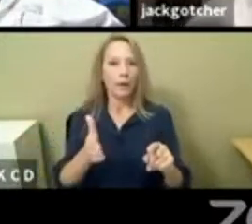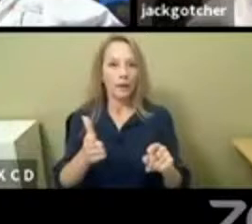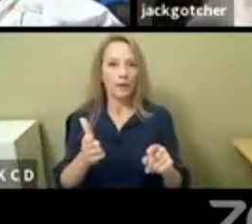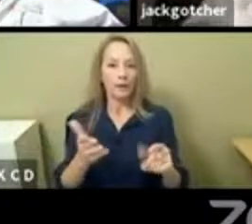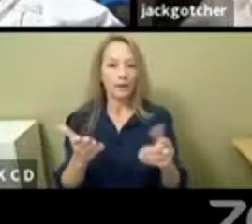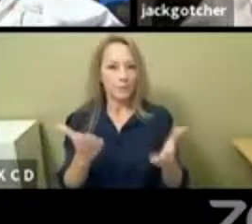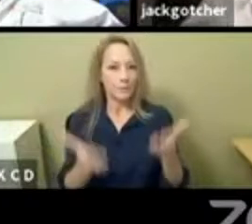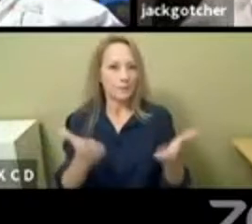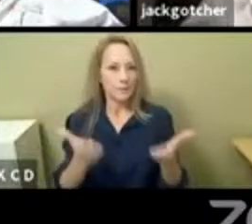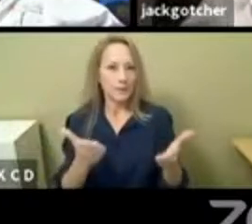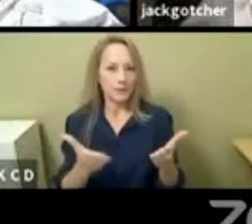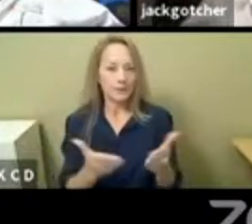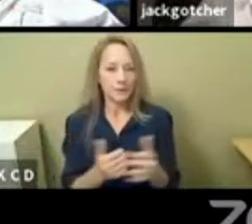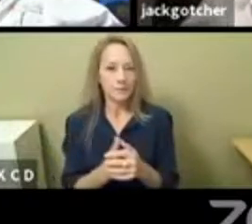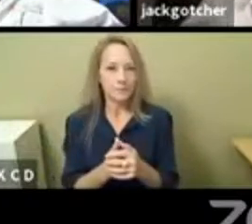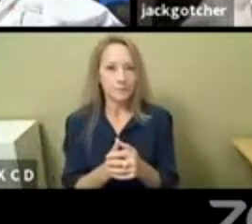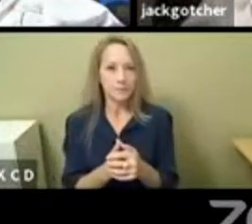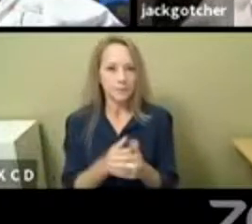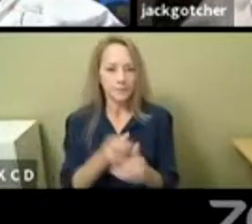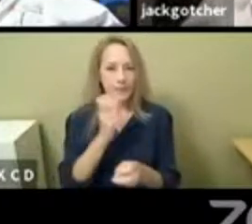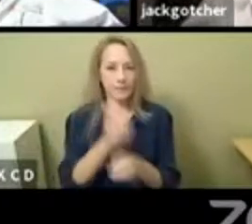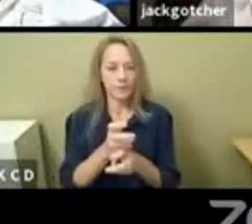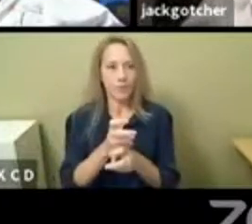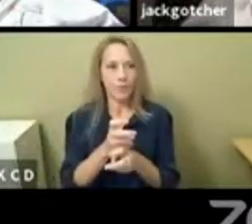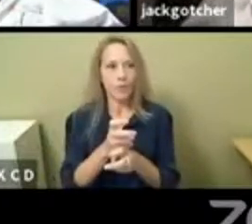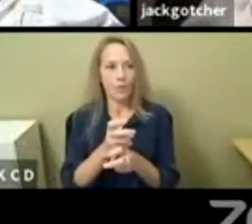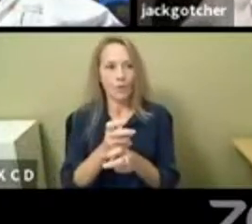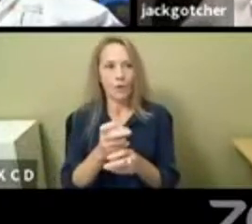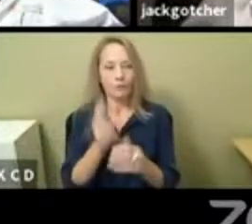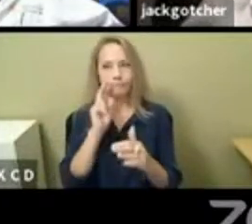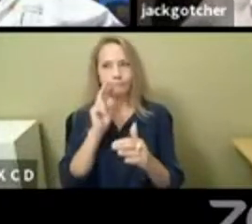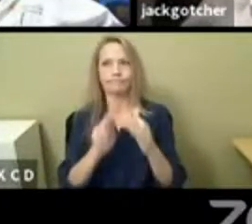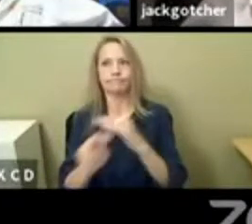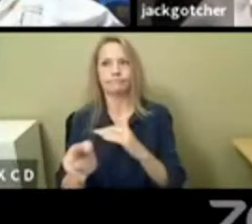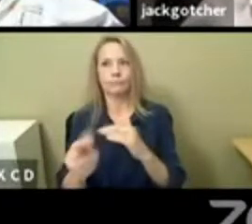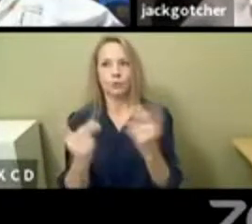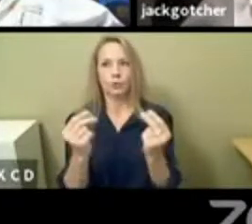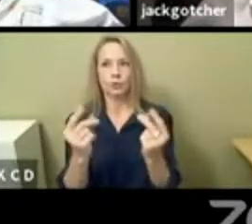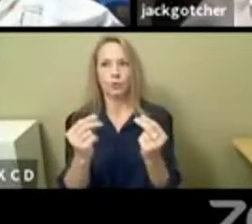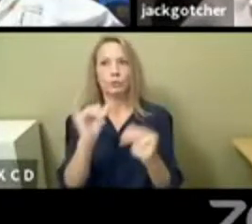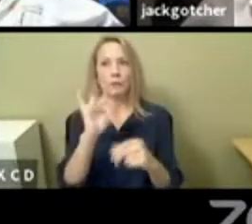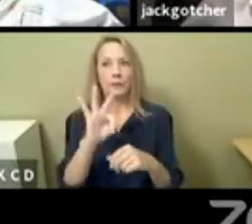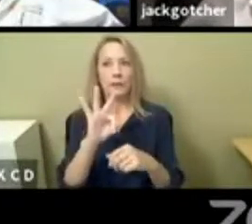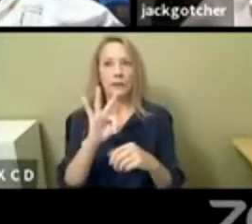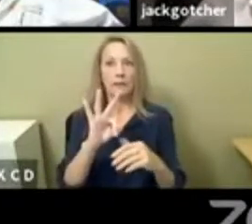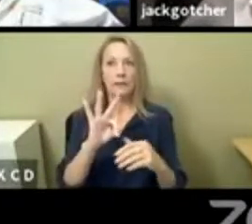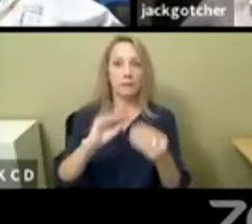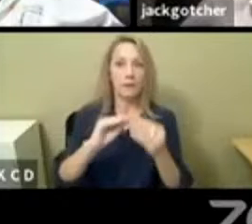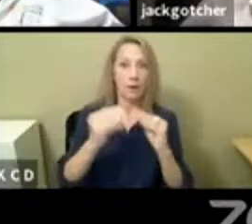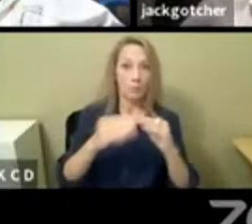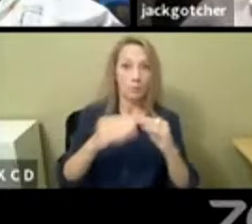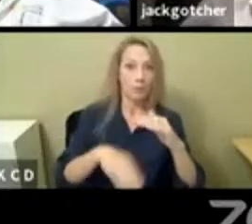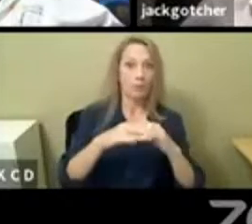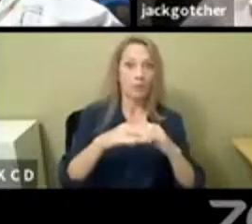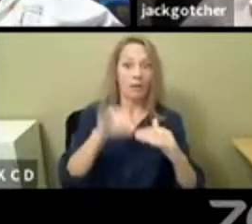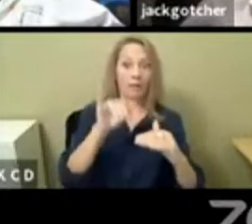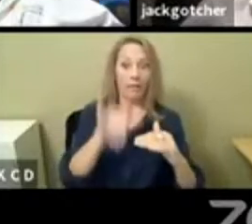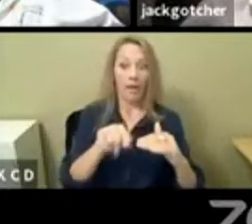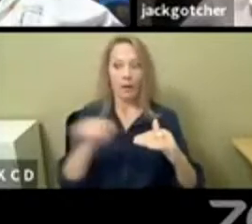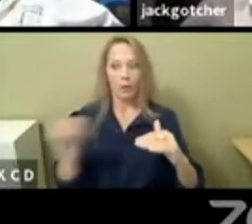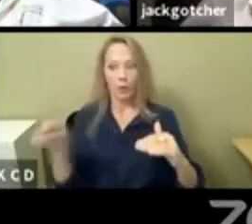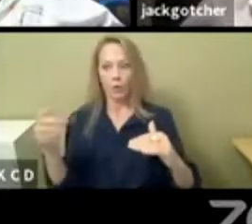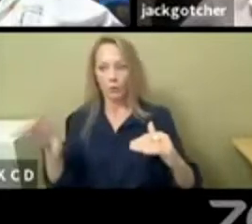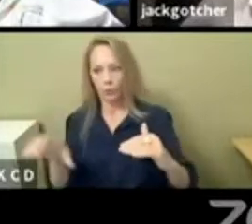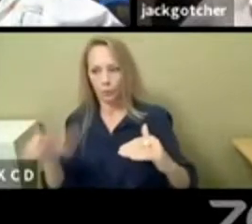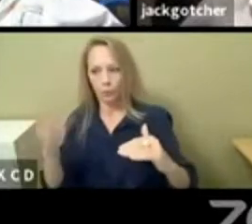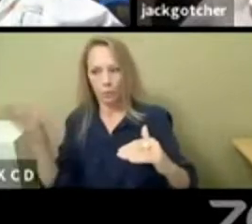set an absolute, I don't think it would be hard for us to be true to that if we get there and go, wait a minute, this is not what we thought it was going to look like, and